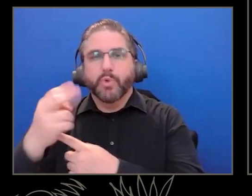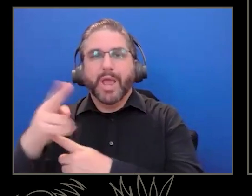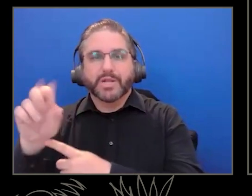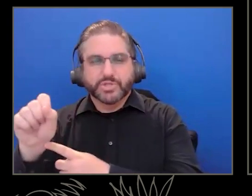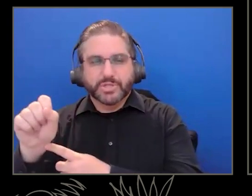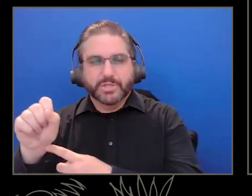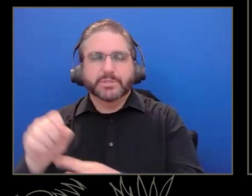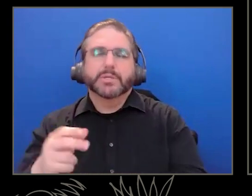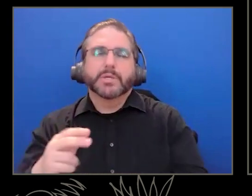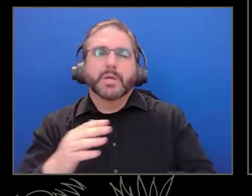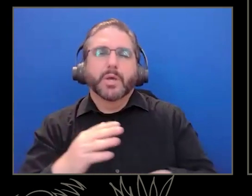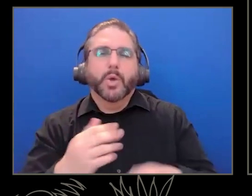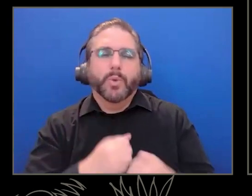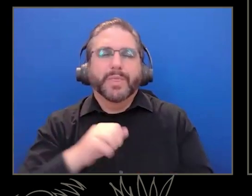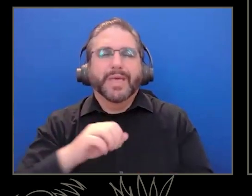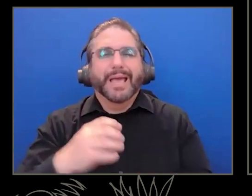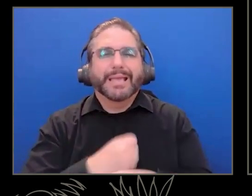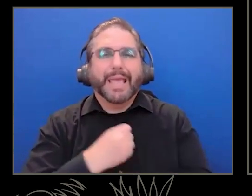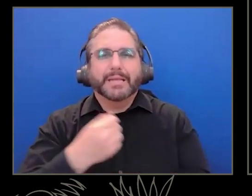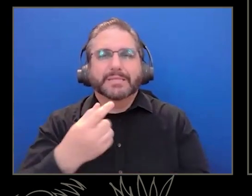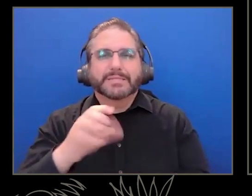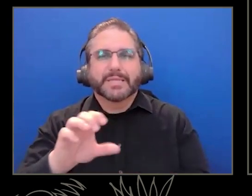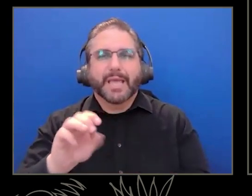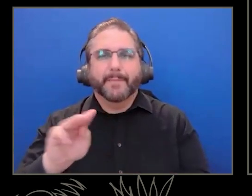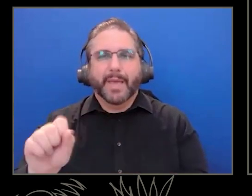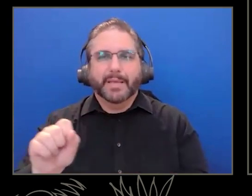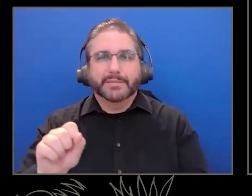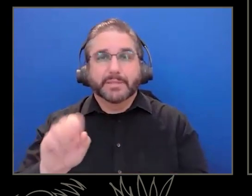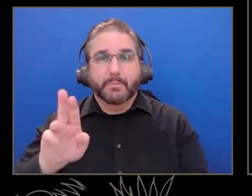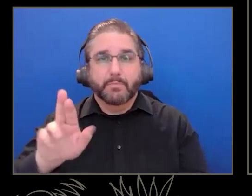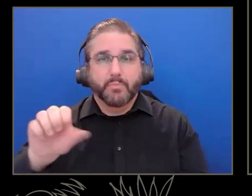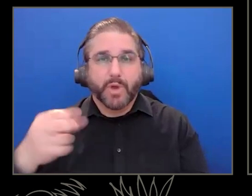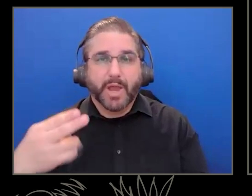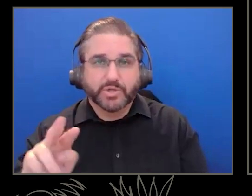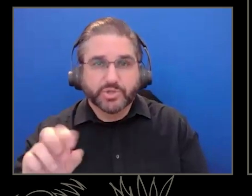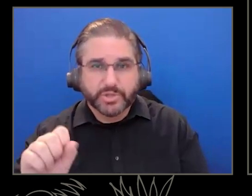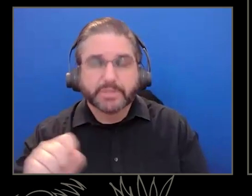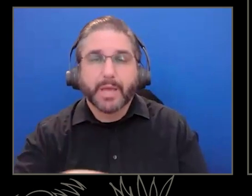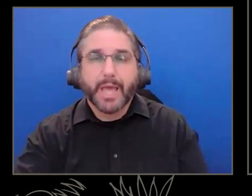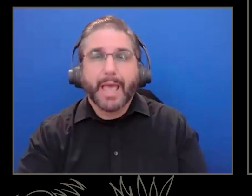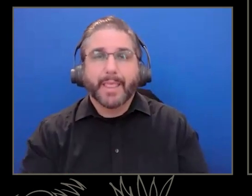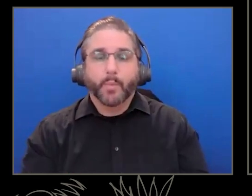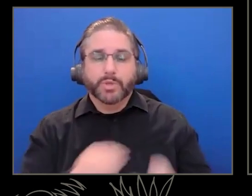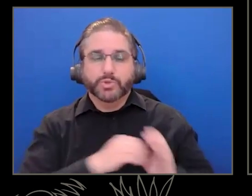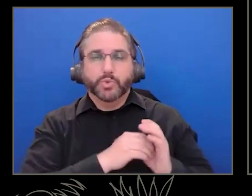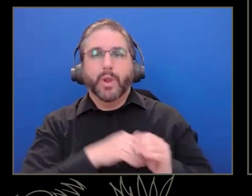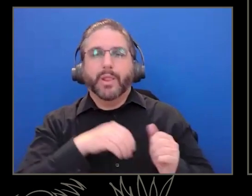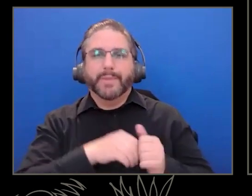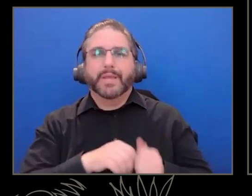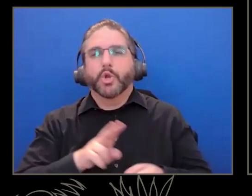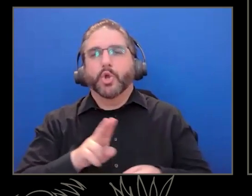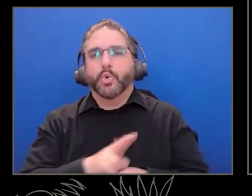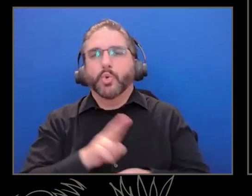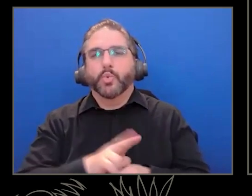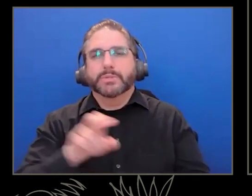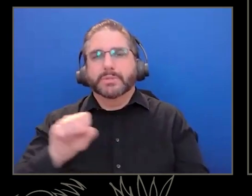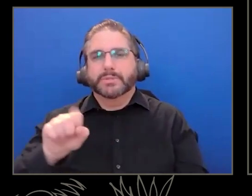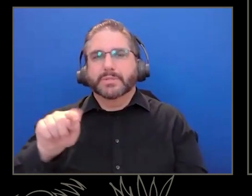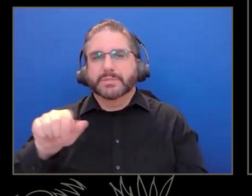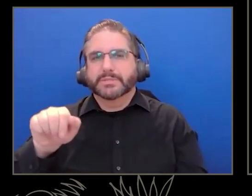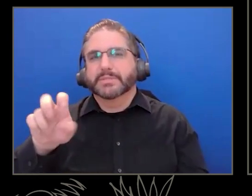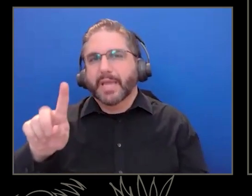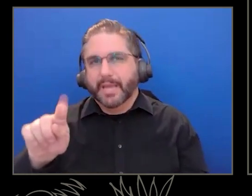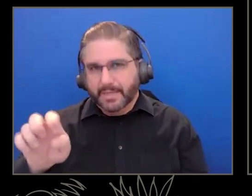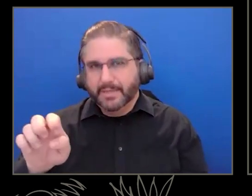CMS branches in that use effect. And we store them in a use state. There's not much to it,